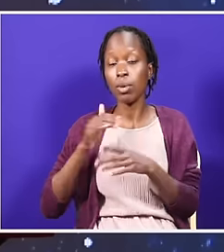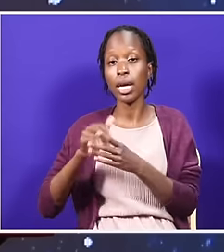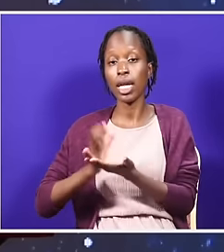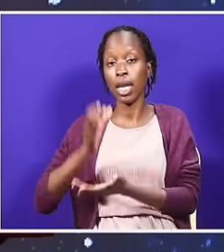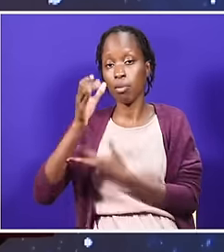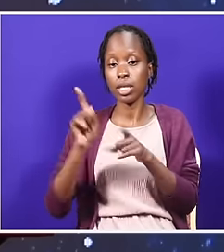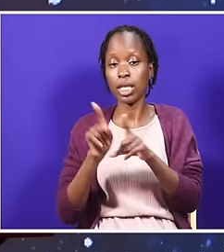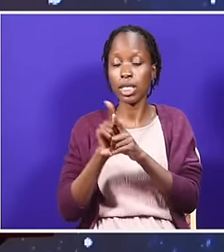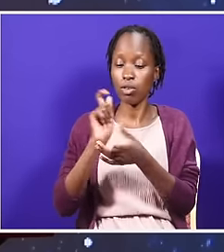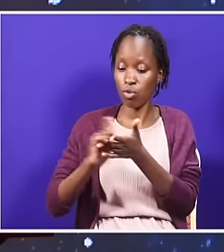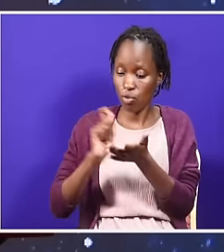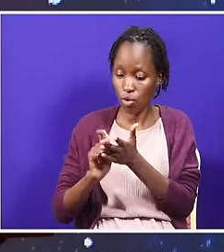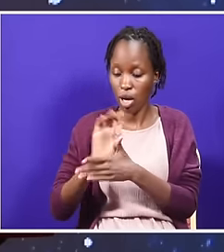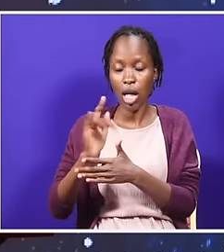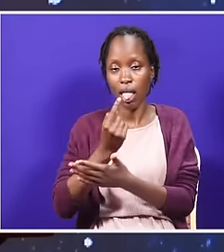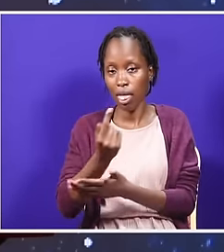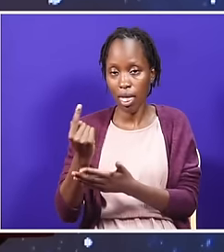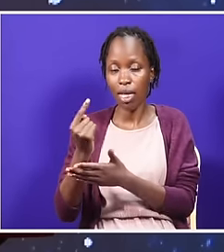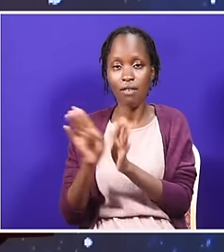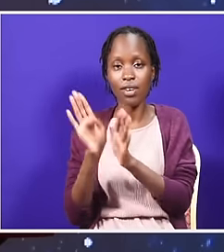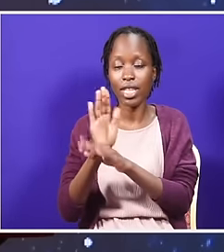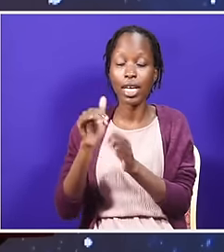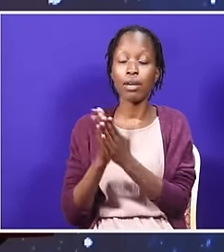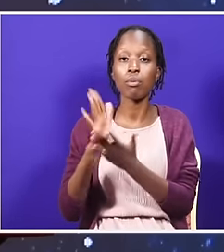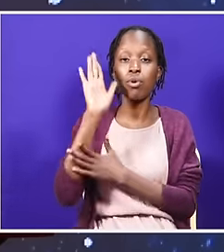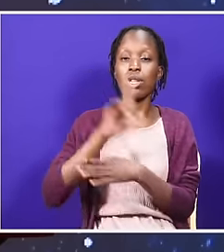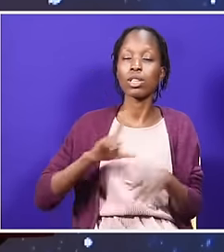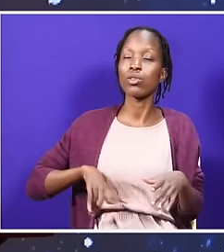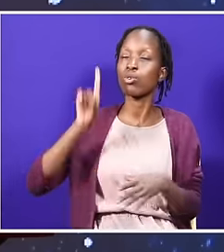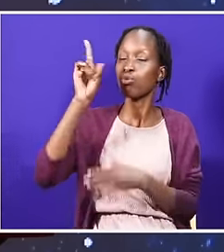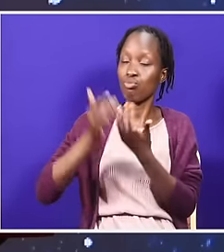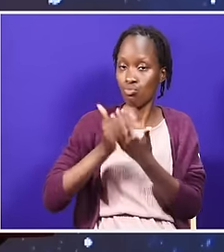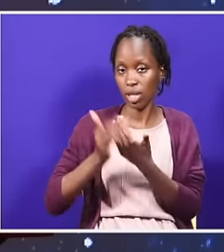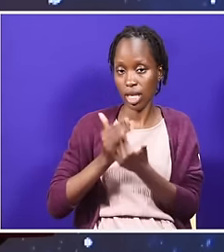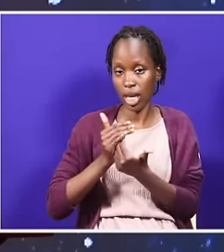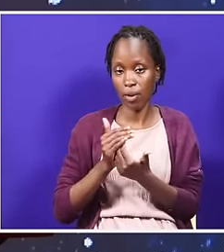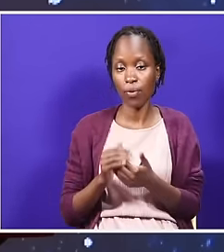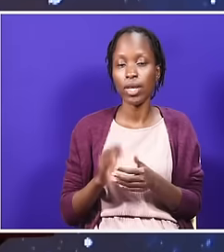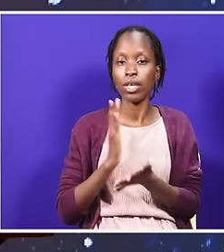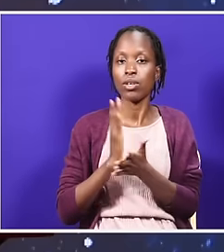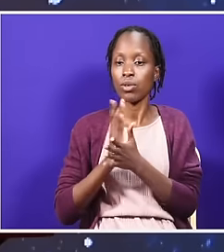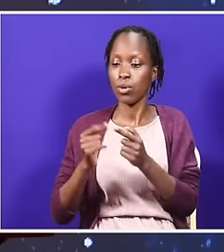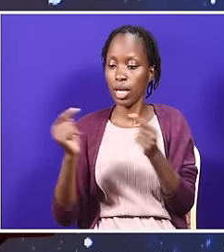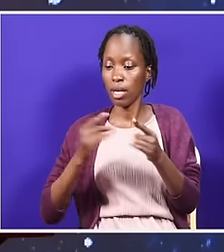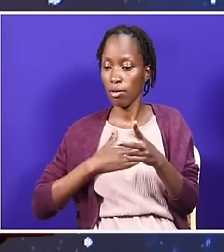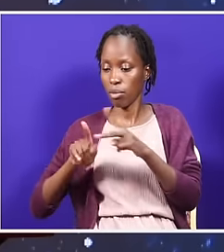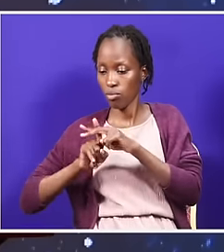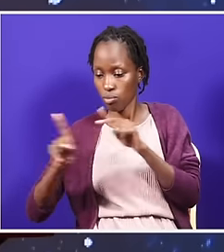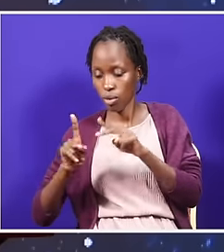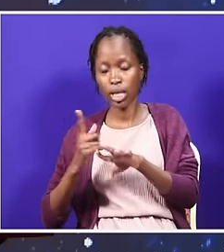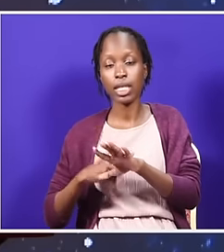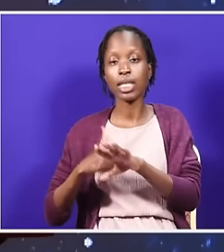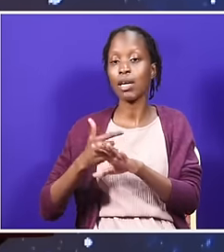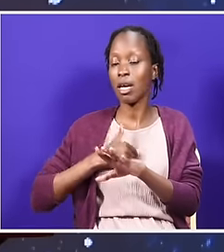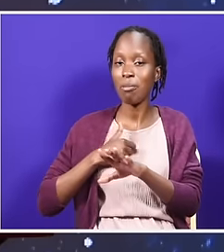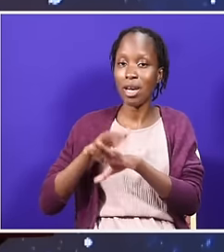You have recorded each one in your book. You care." My enemies will retreat when I